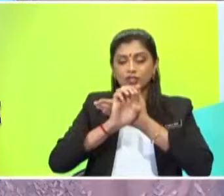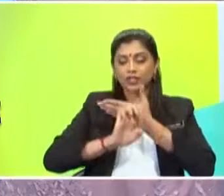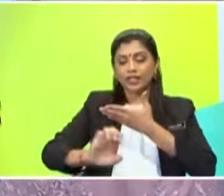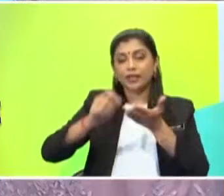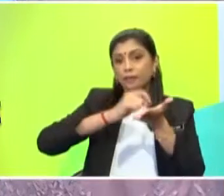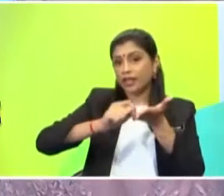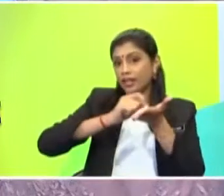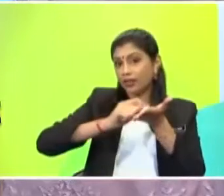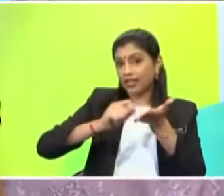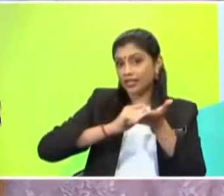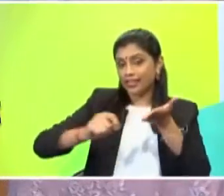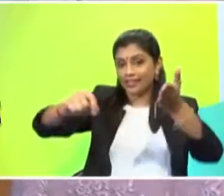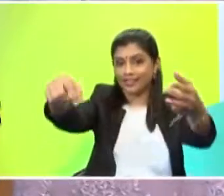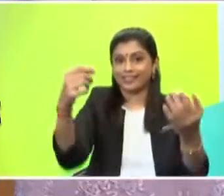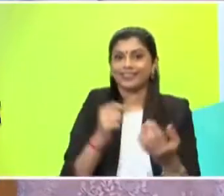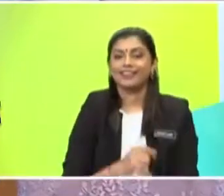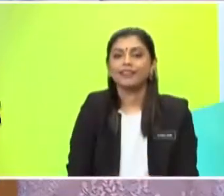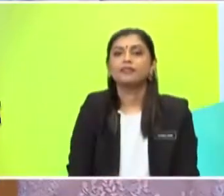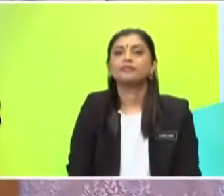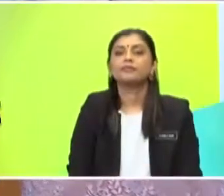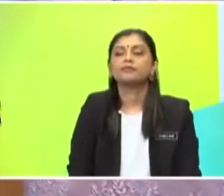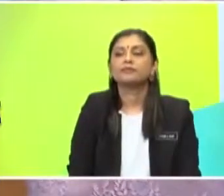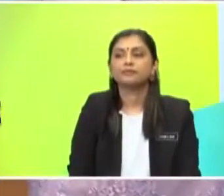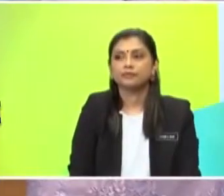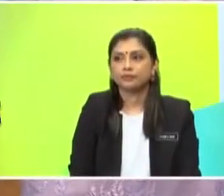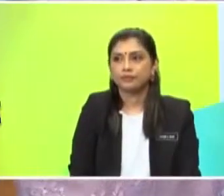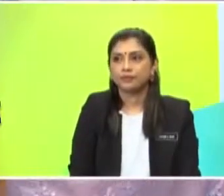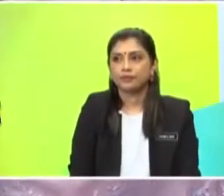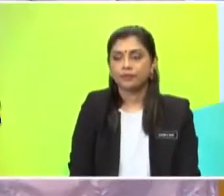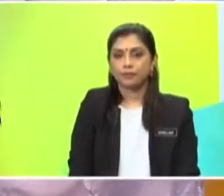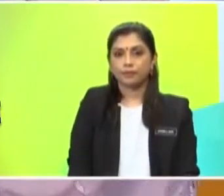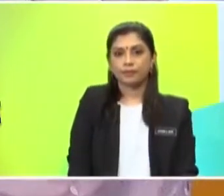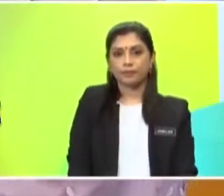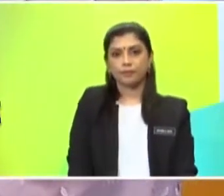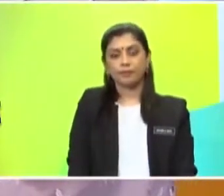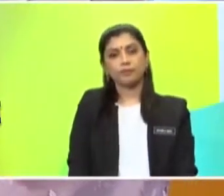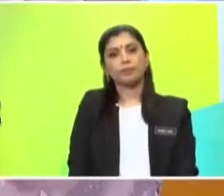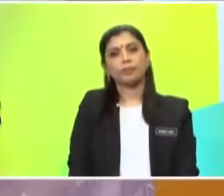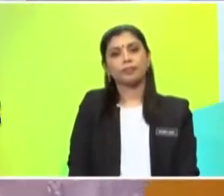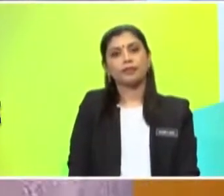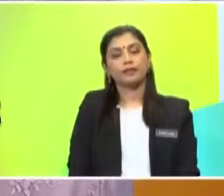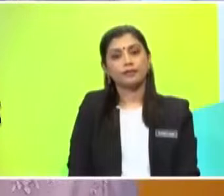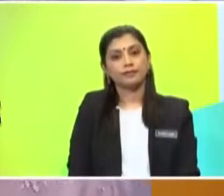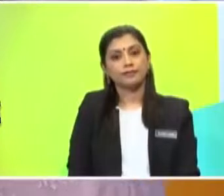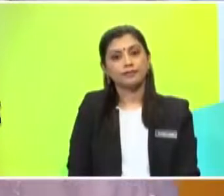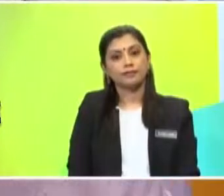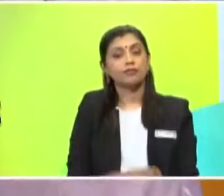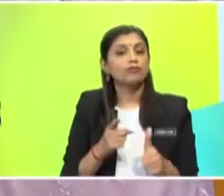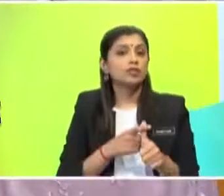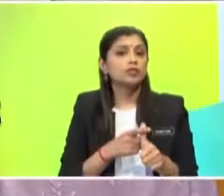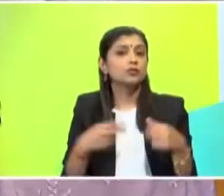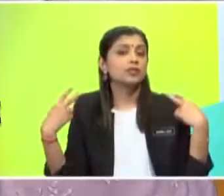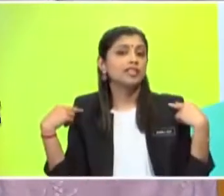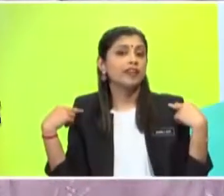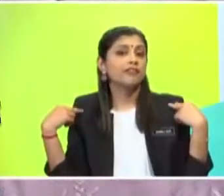first part is, of course, for that pupils out there to be aware of how to write an email writing with